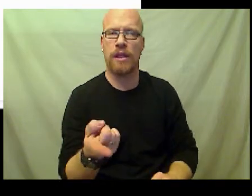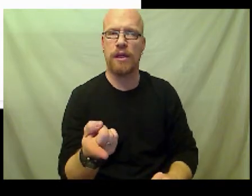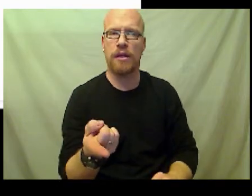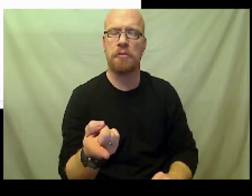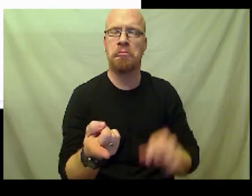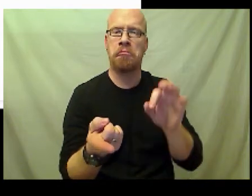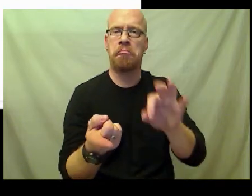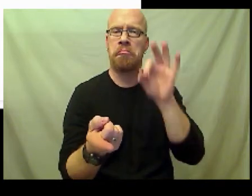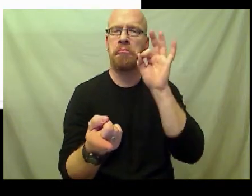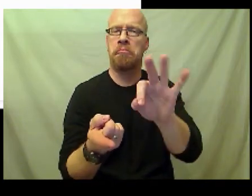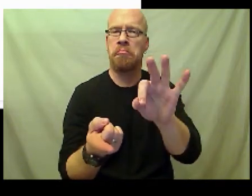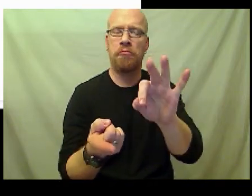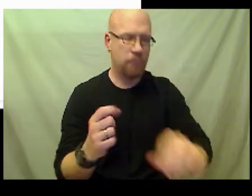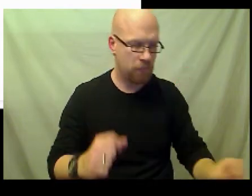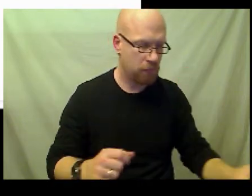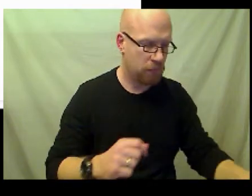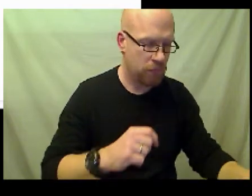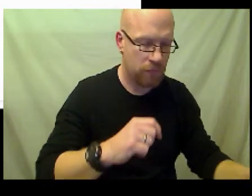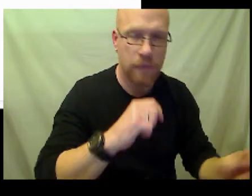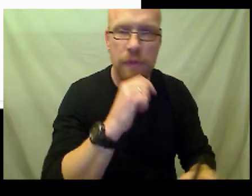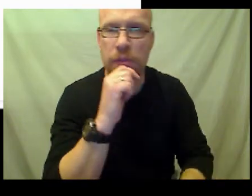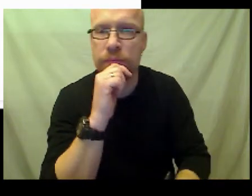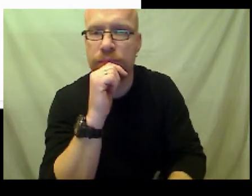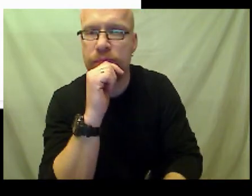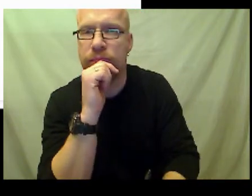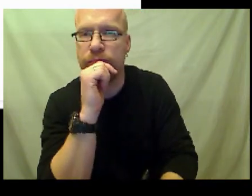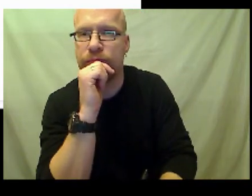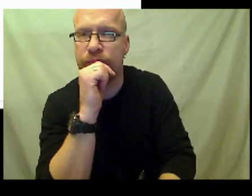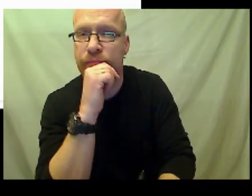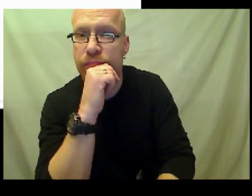14x. Great.